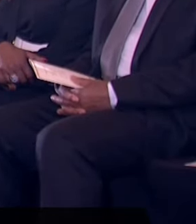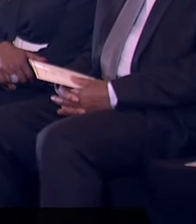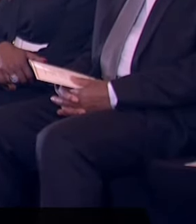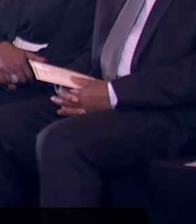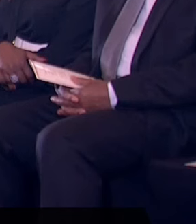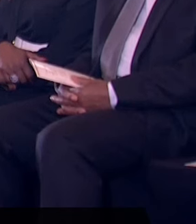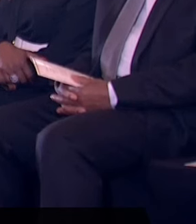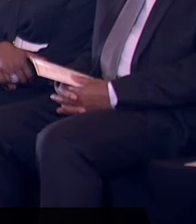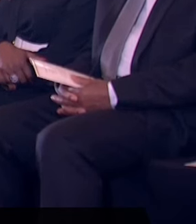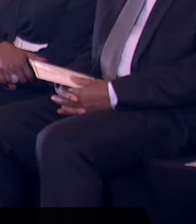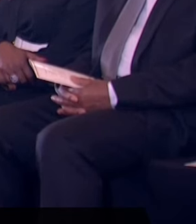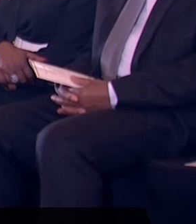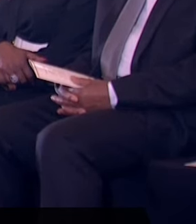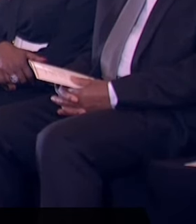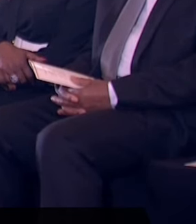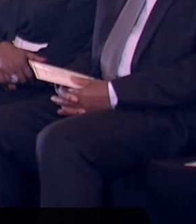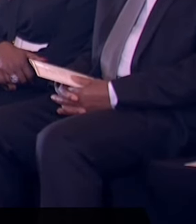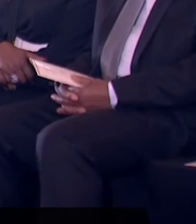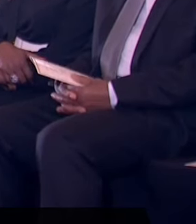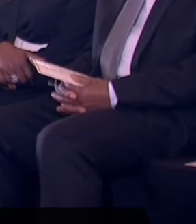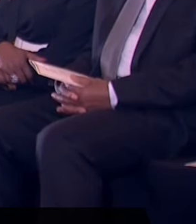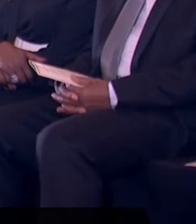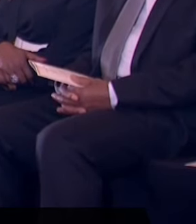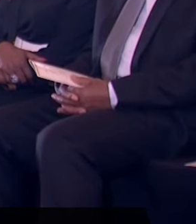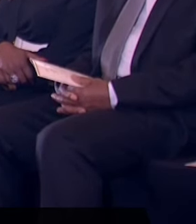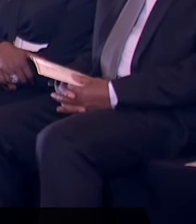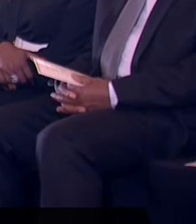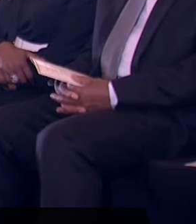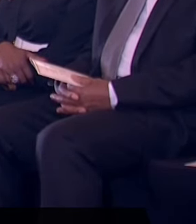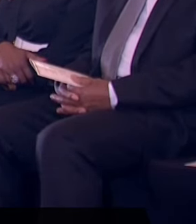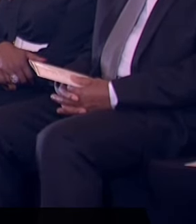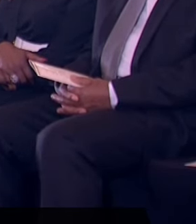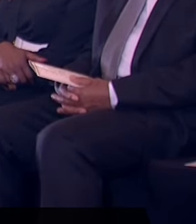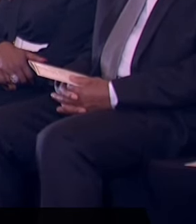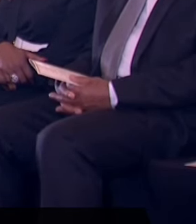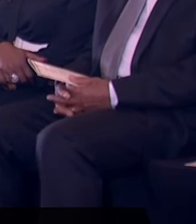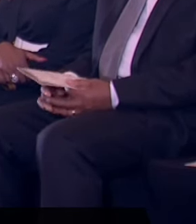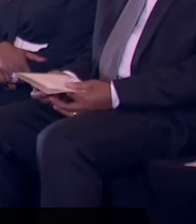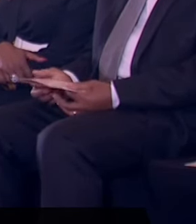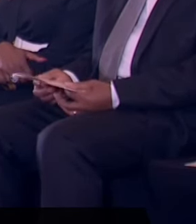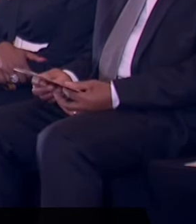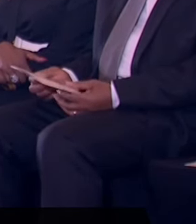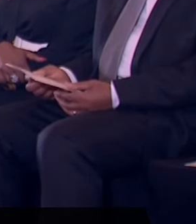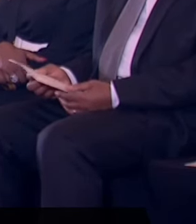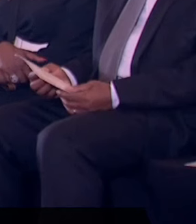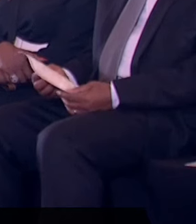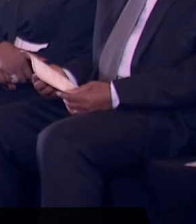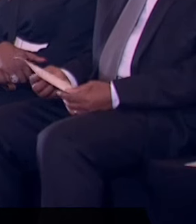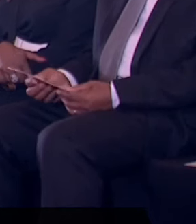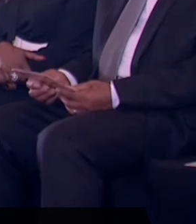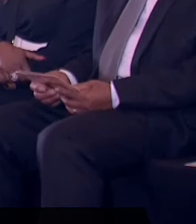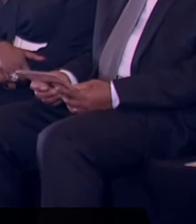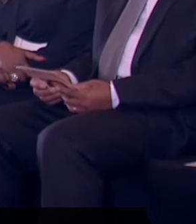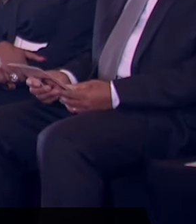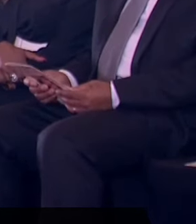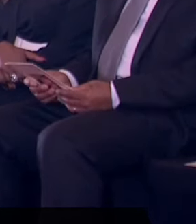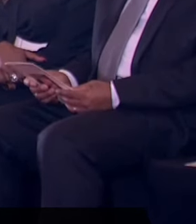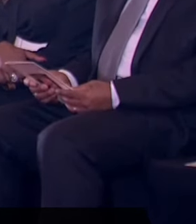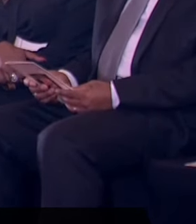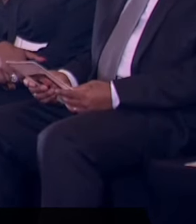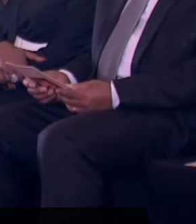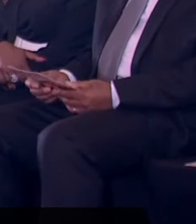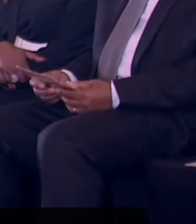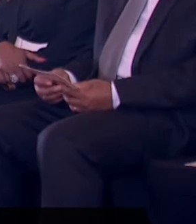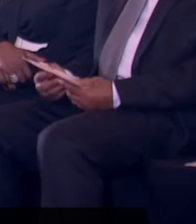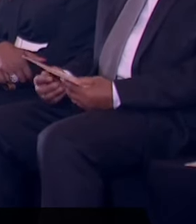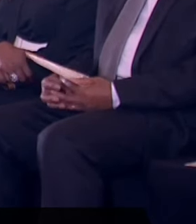Special greetings and condolences to Aziz's partner